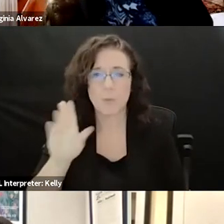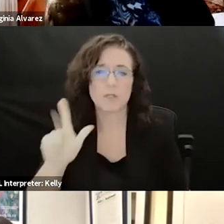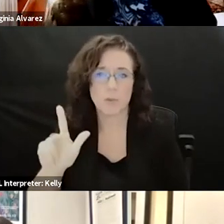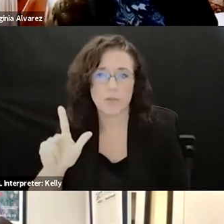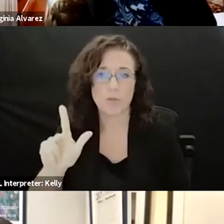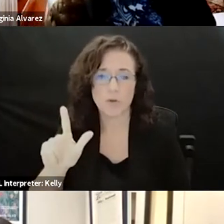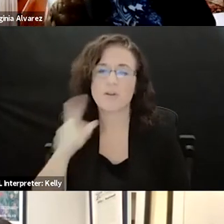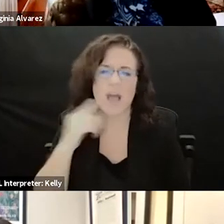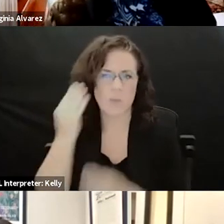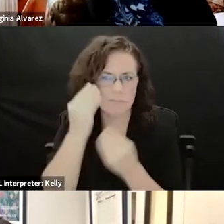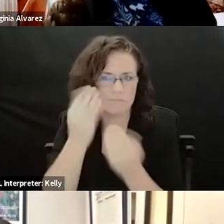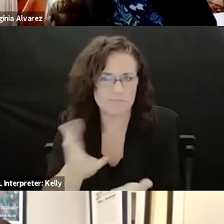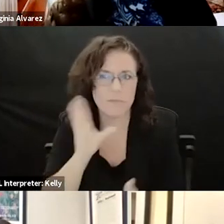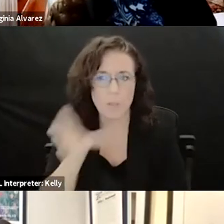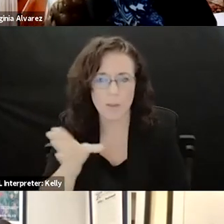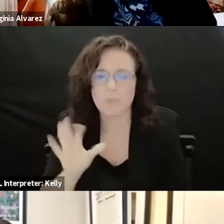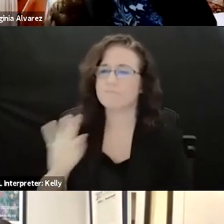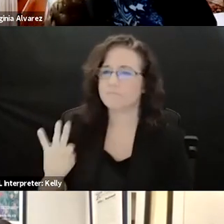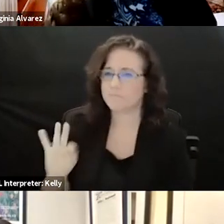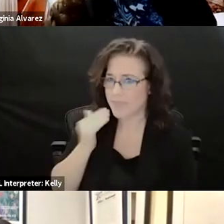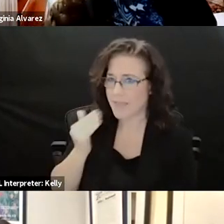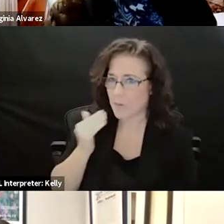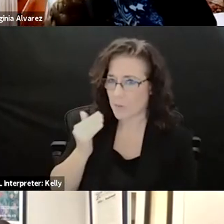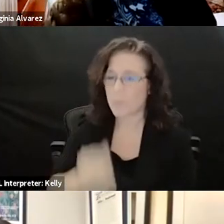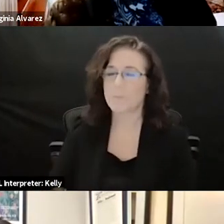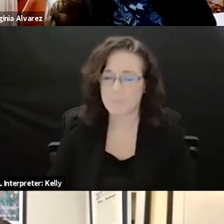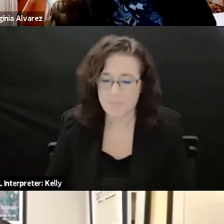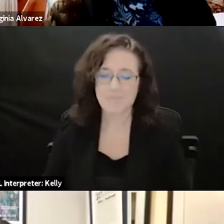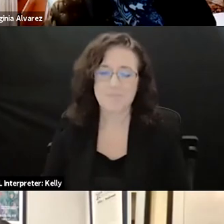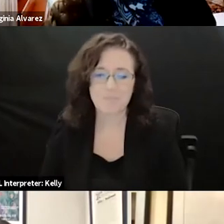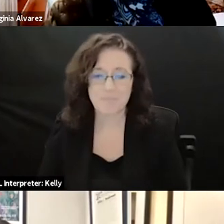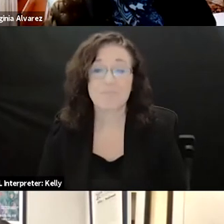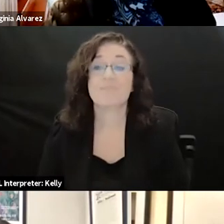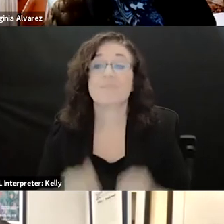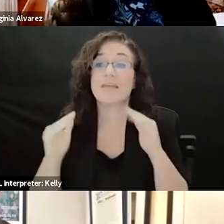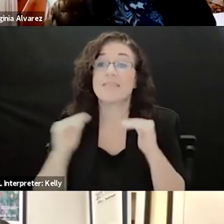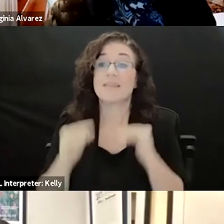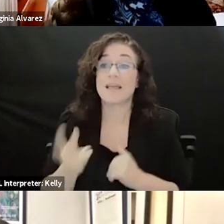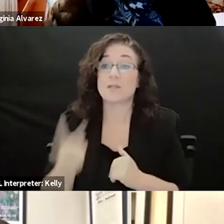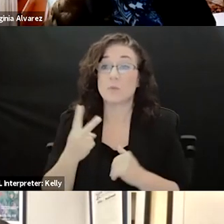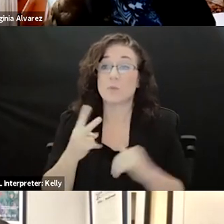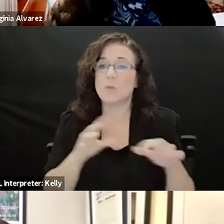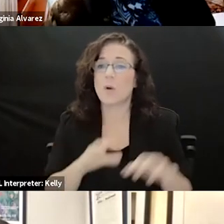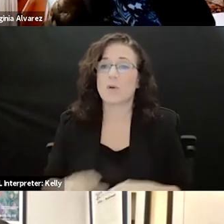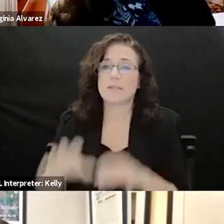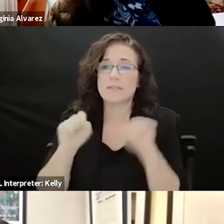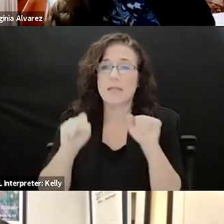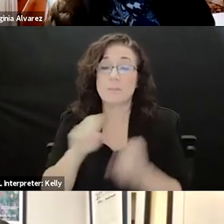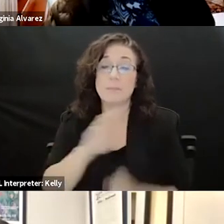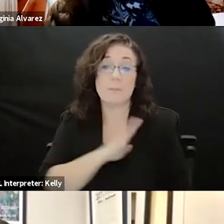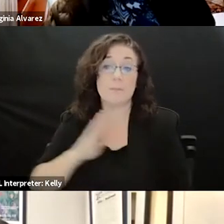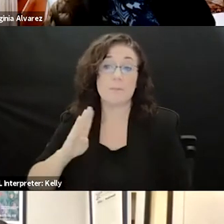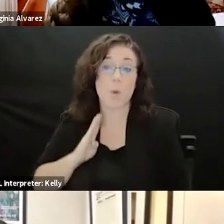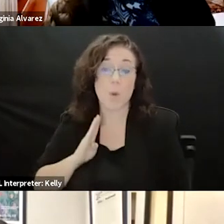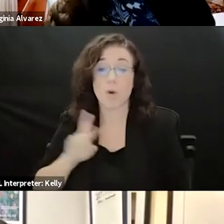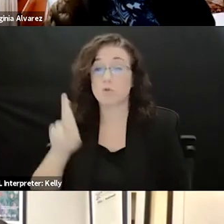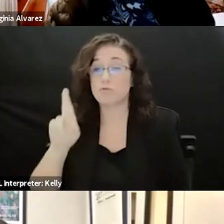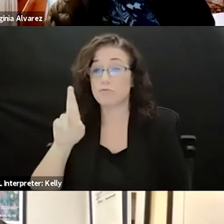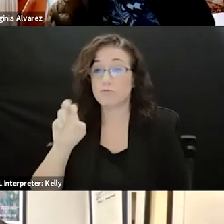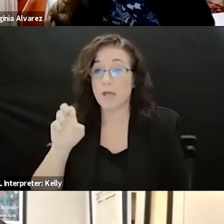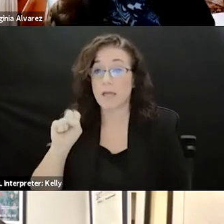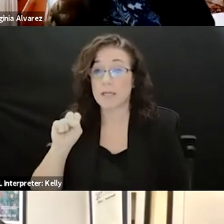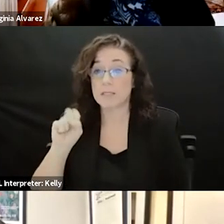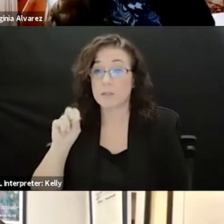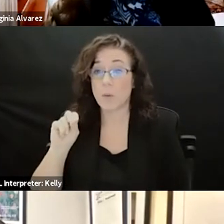okay so the next two are adoptions of board resolutions that the board has had an